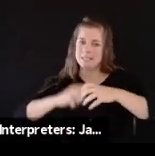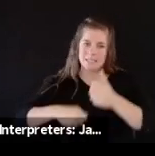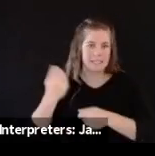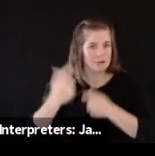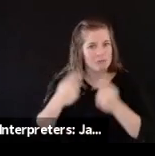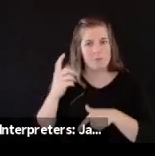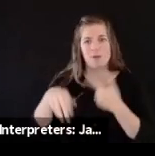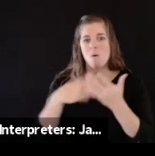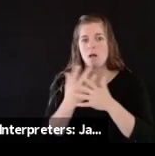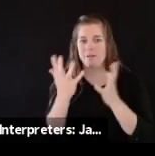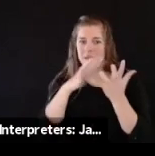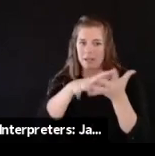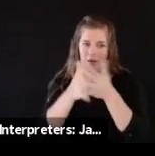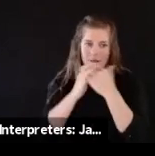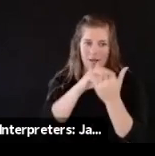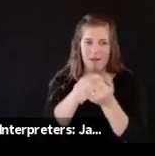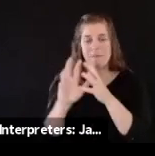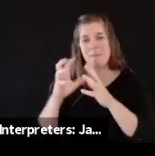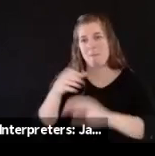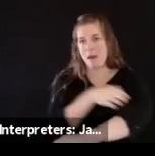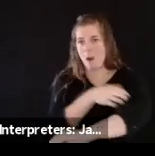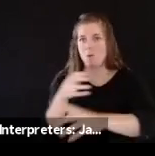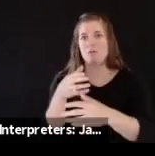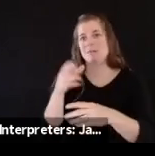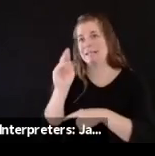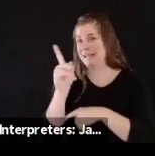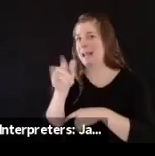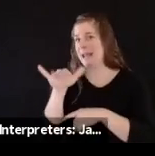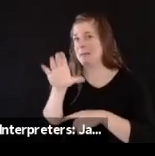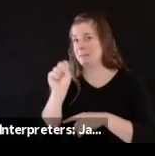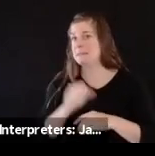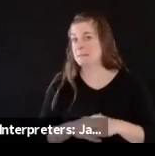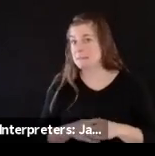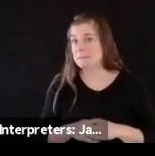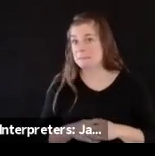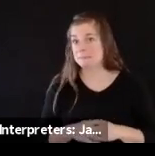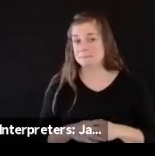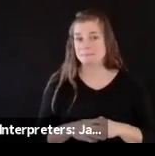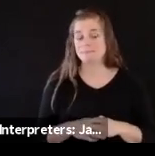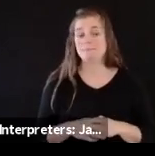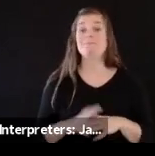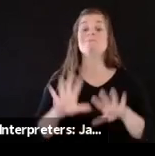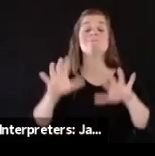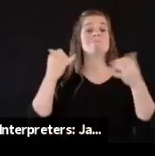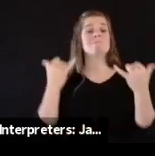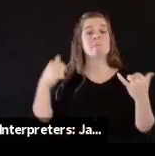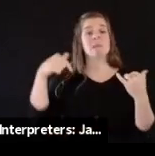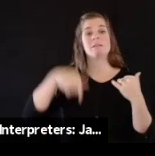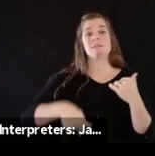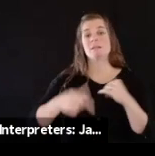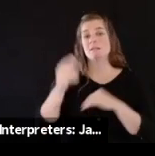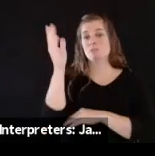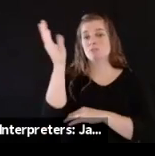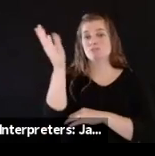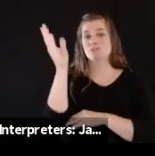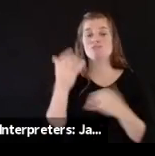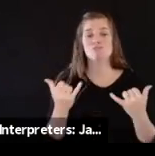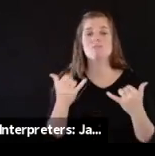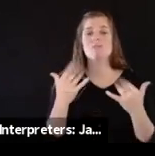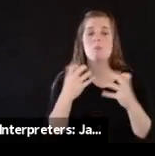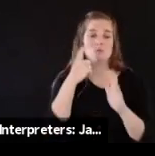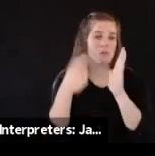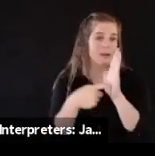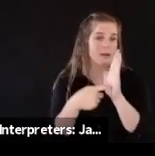of sexual violence. So during this presentation, I really want us to also recognize